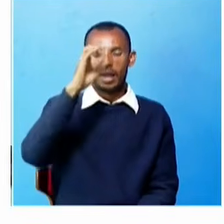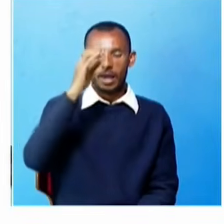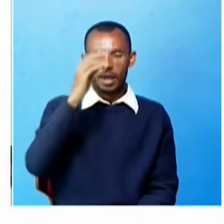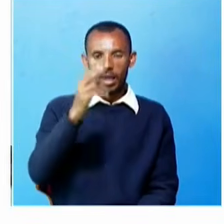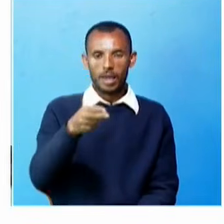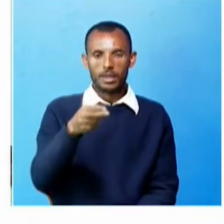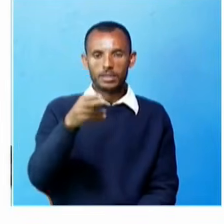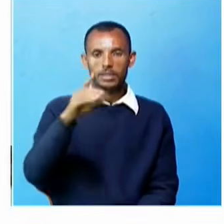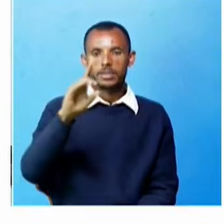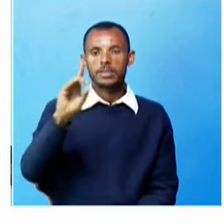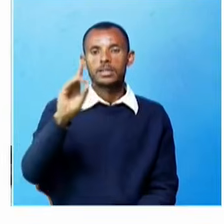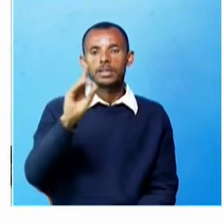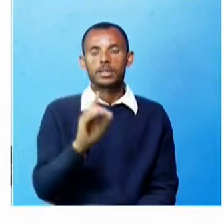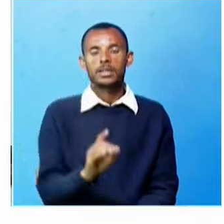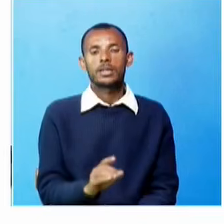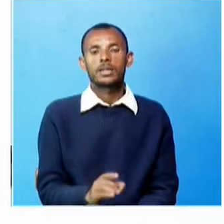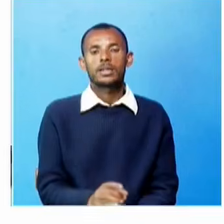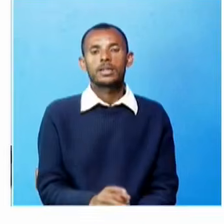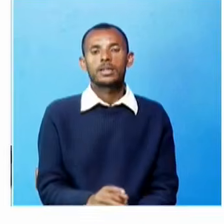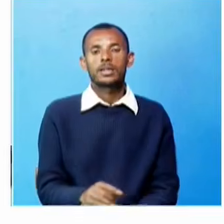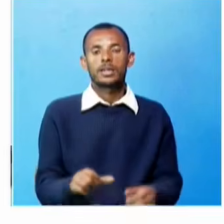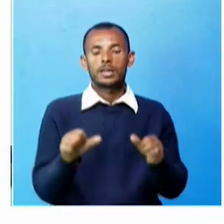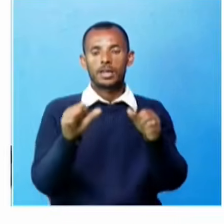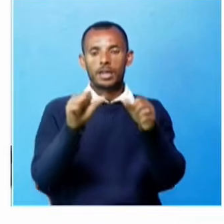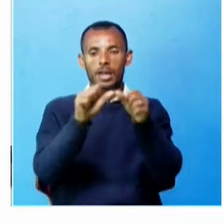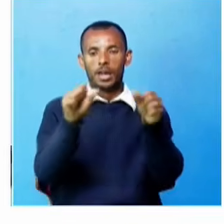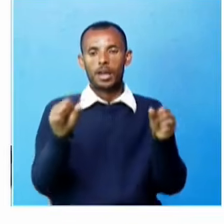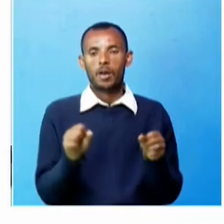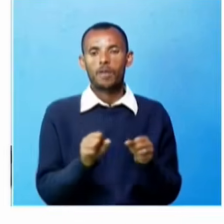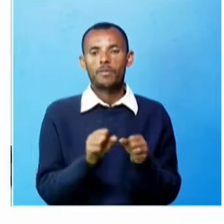AEHD. Okay, area of